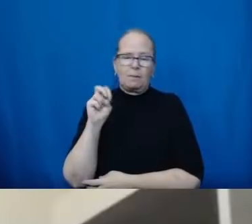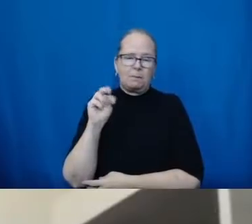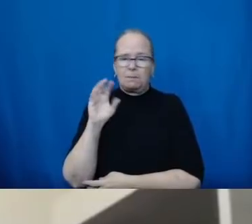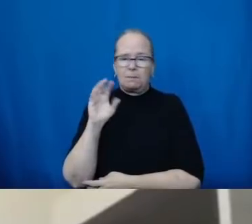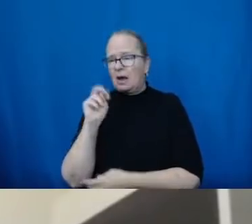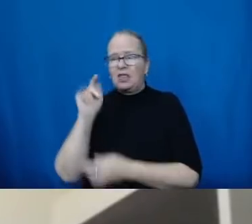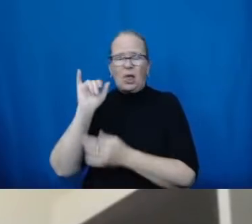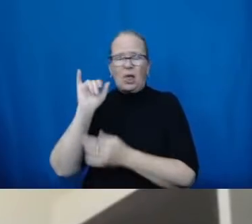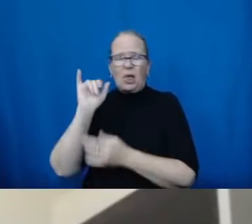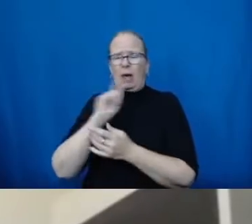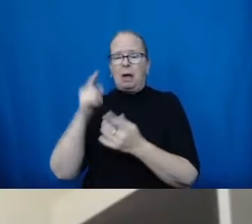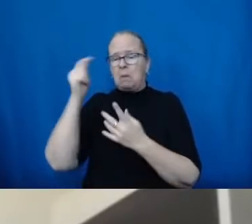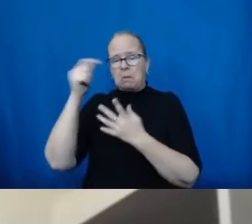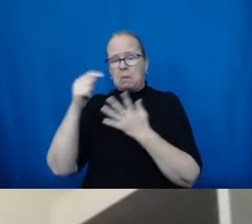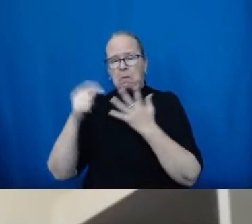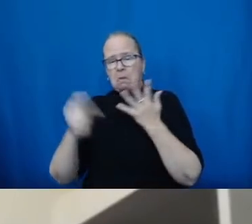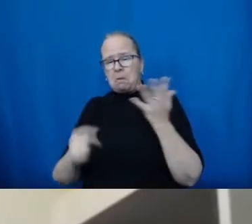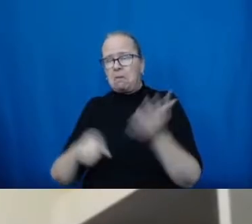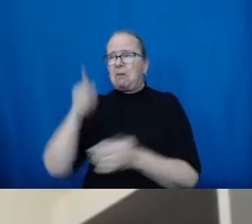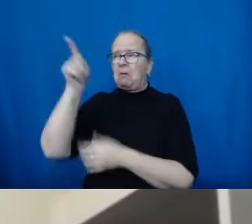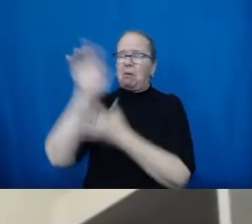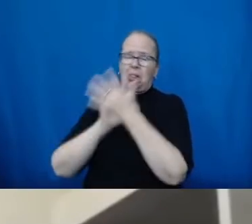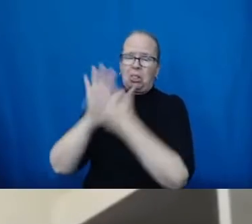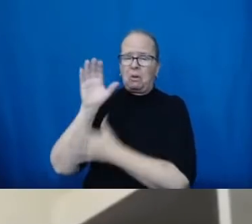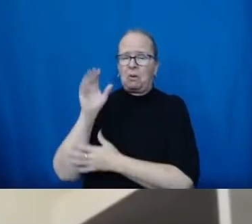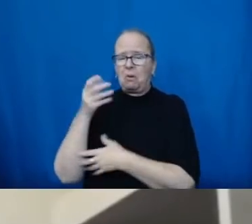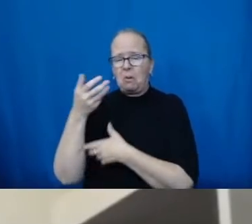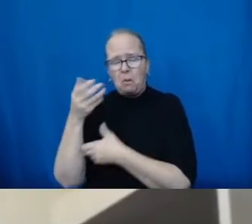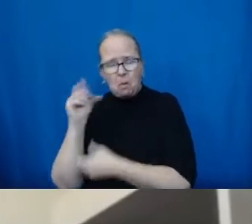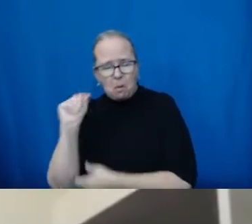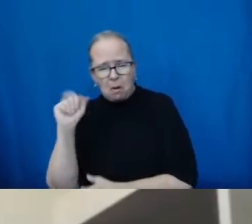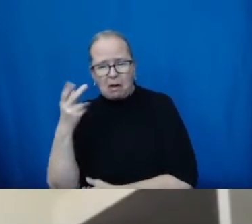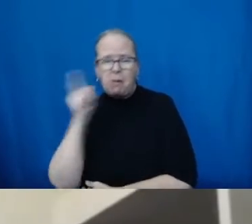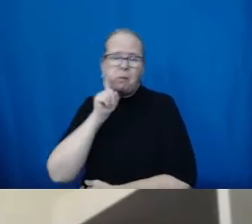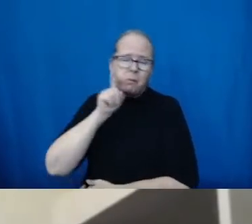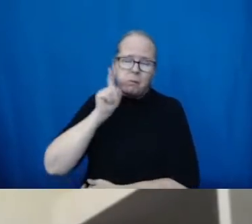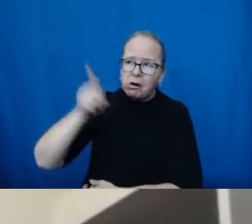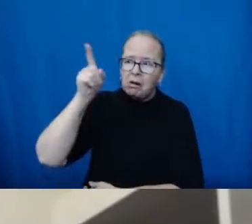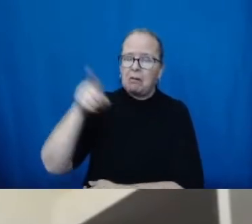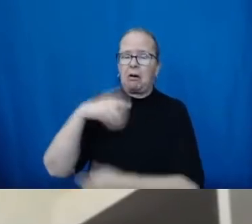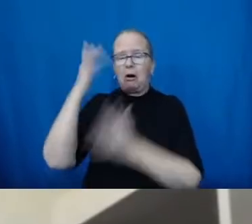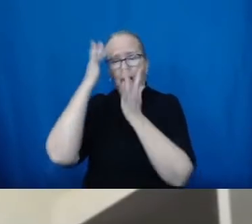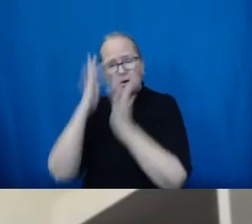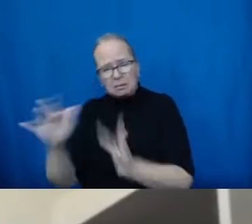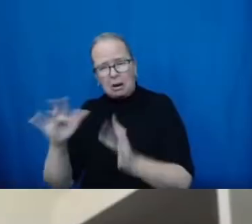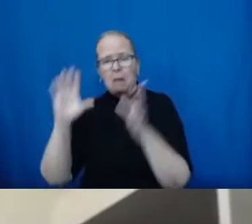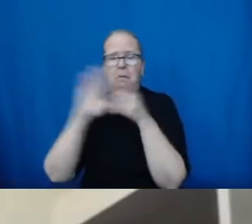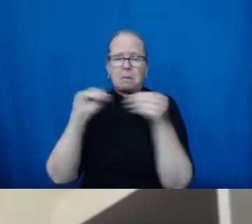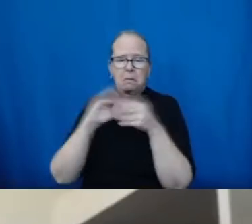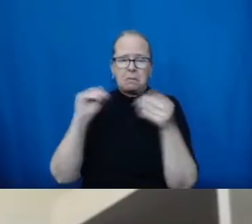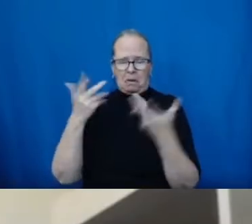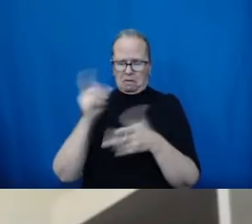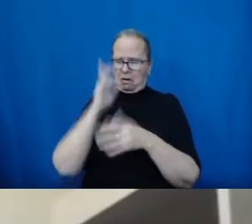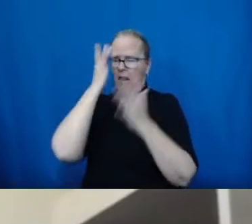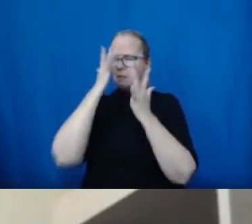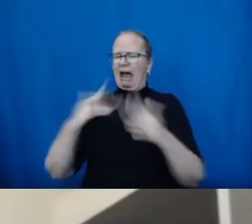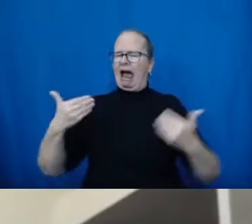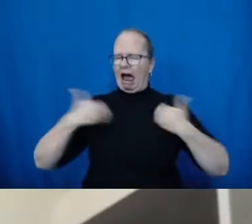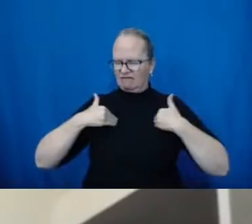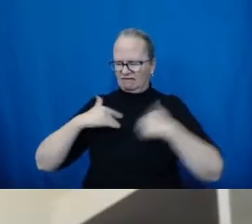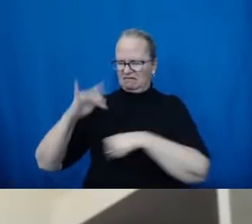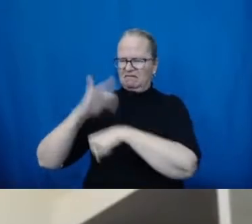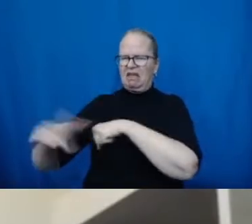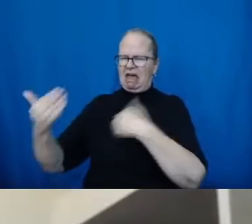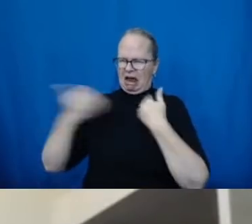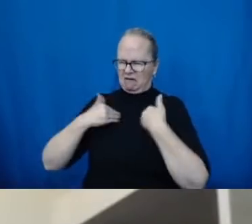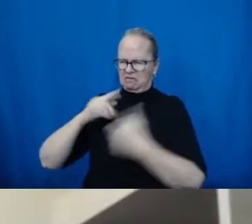pictures. There's my church says the vaccine is a sin crowd. There's I don't want to get vaccinated because I hear it's going to make